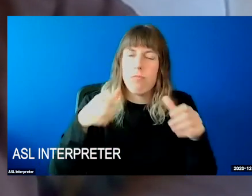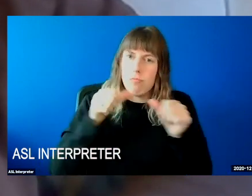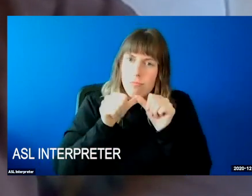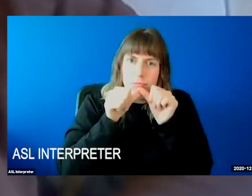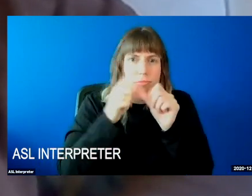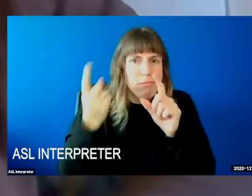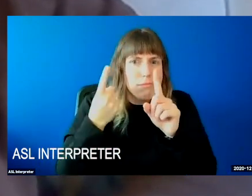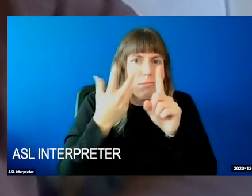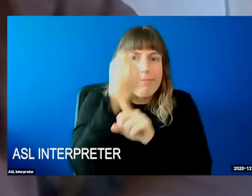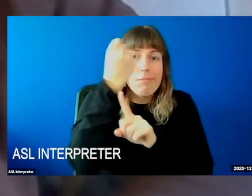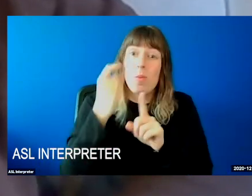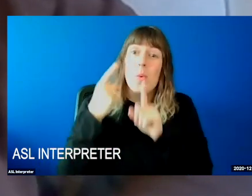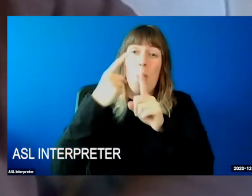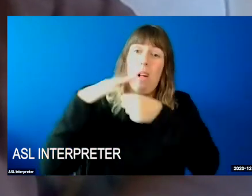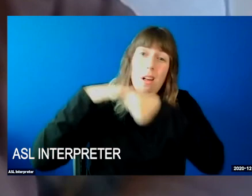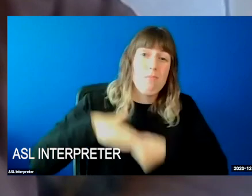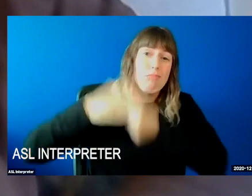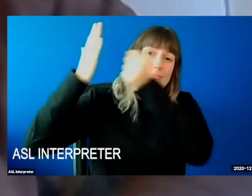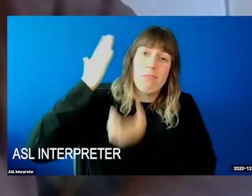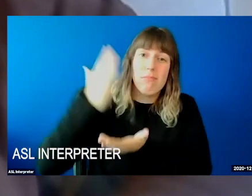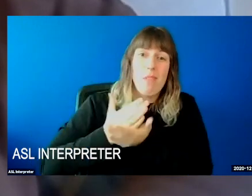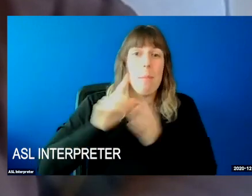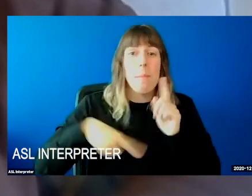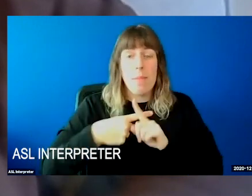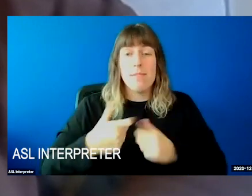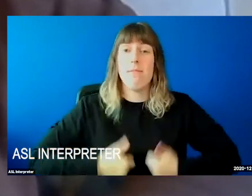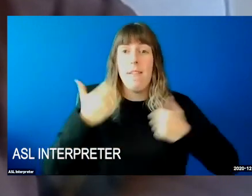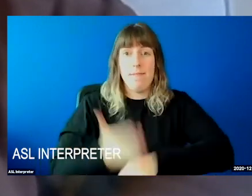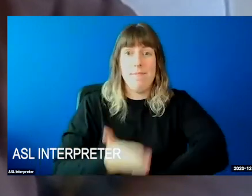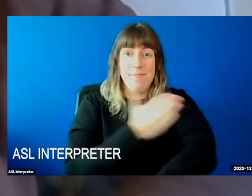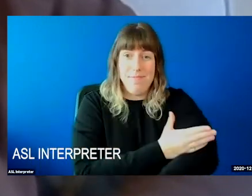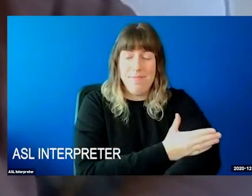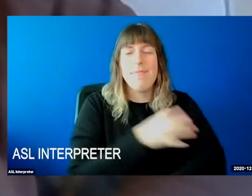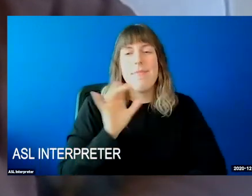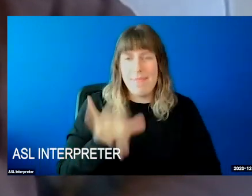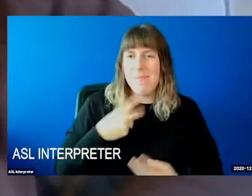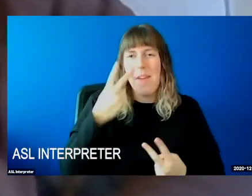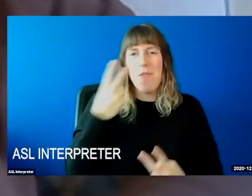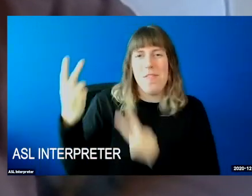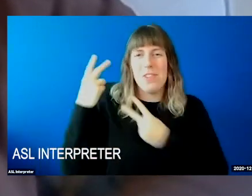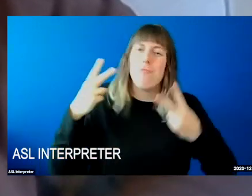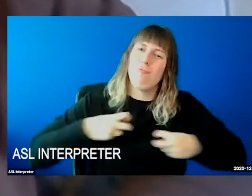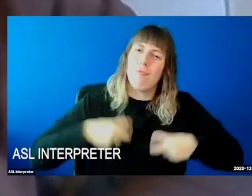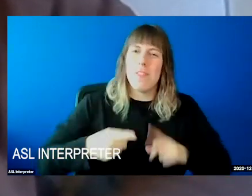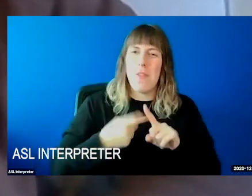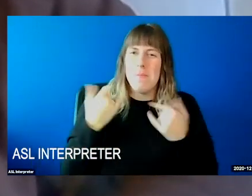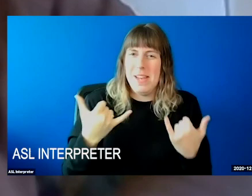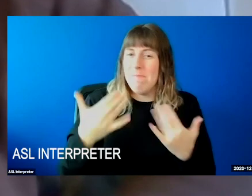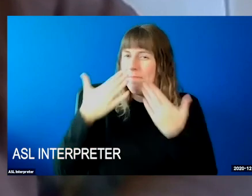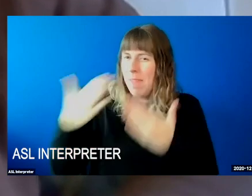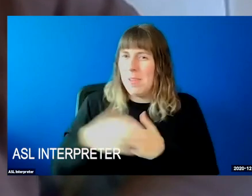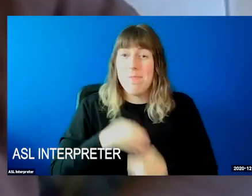that combats oppression and seeks justice to improve quality of life of every person with a disability. So Rebecca, that's